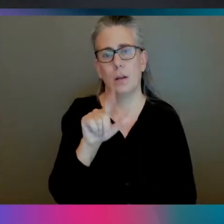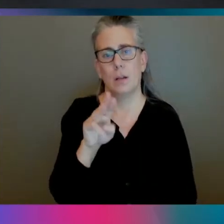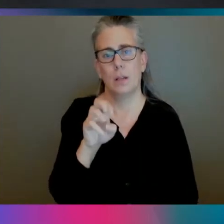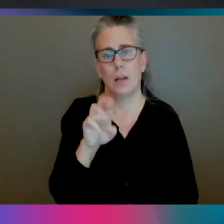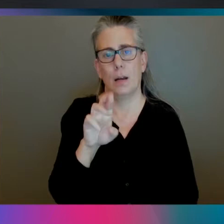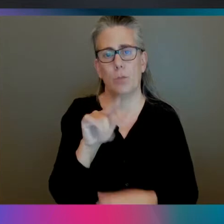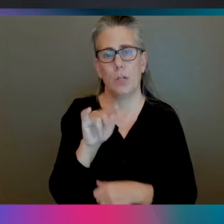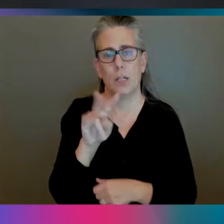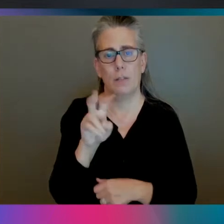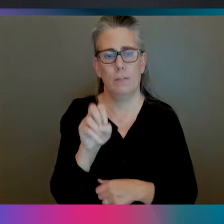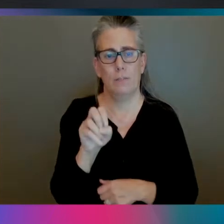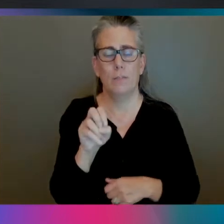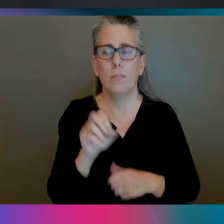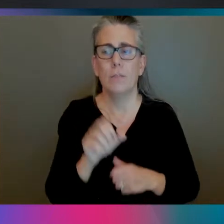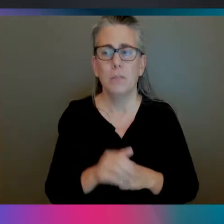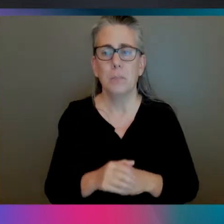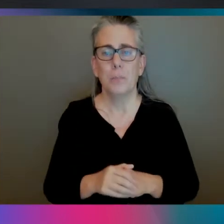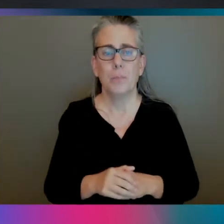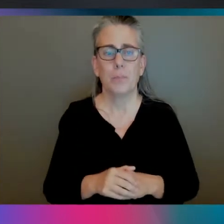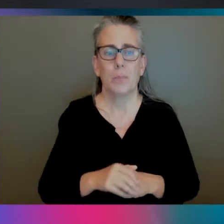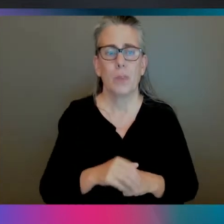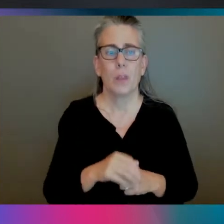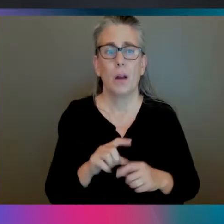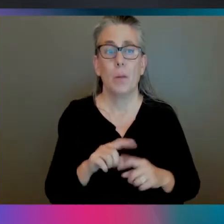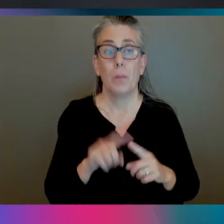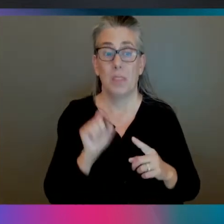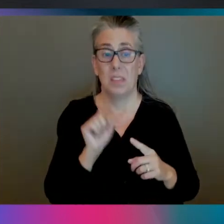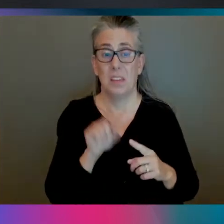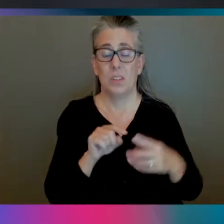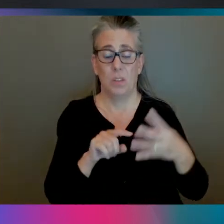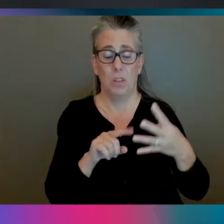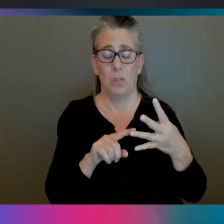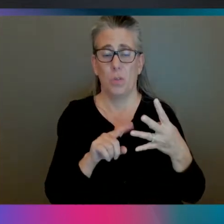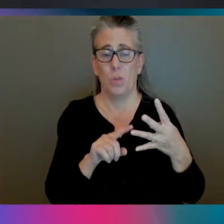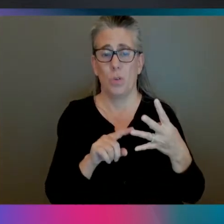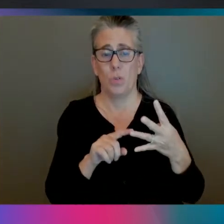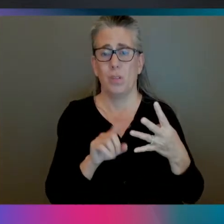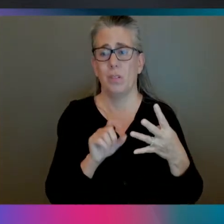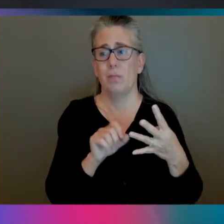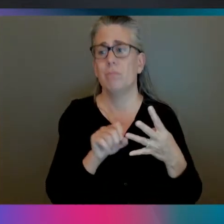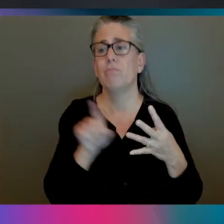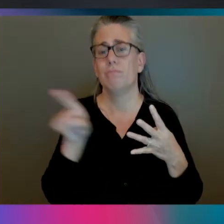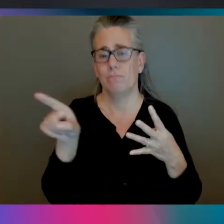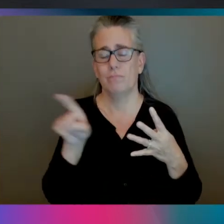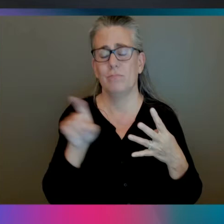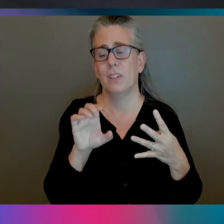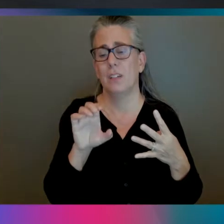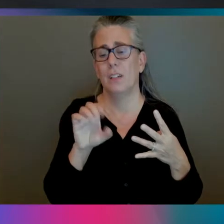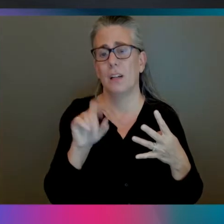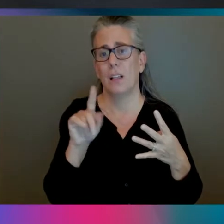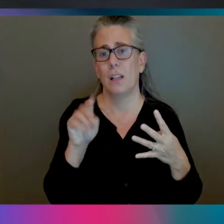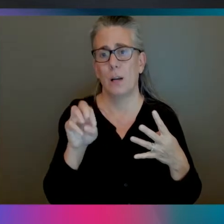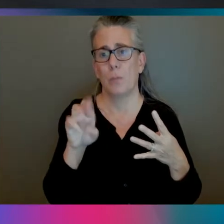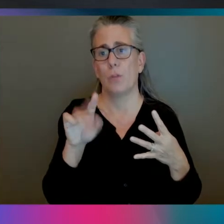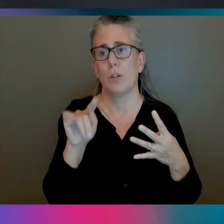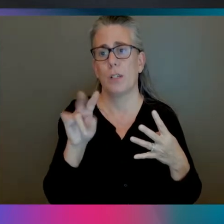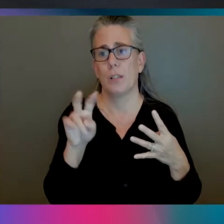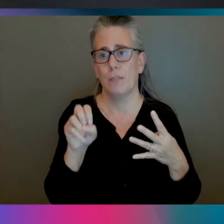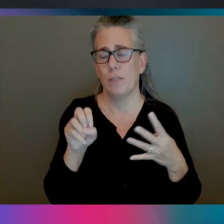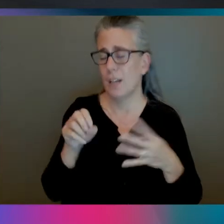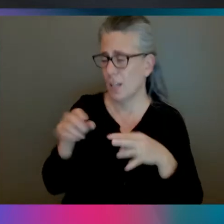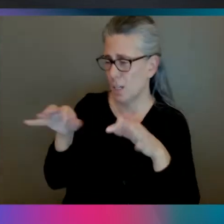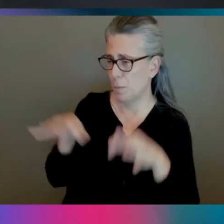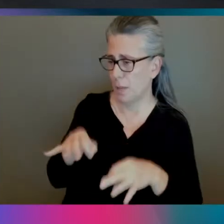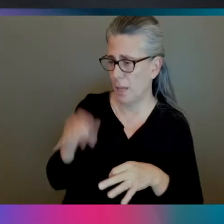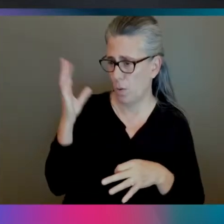So this one actually belongs to the collaborative. So maybe able to explain maybe why. And that way, hopefully our learners can.